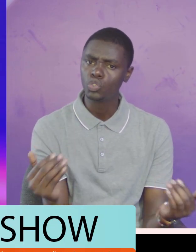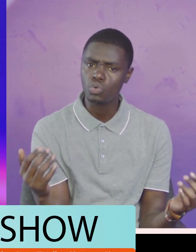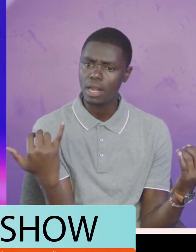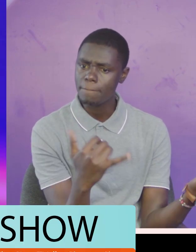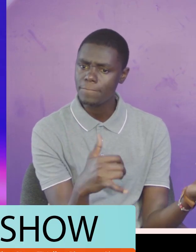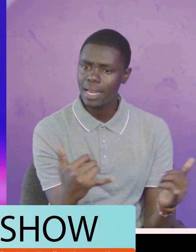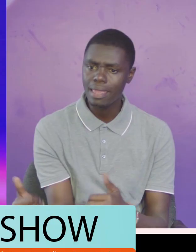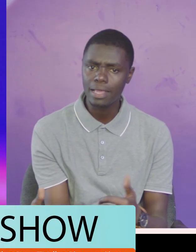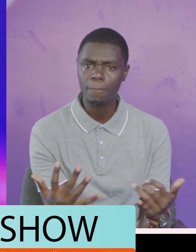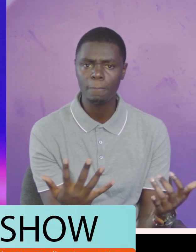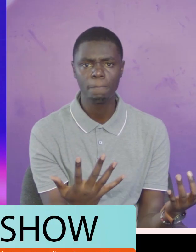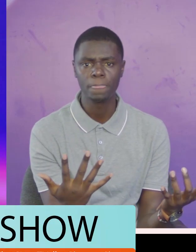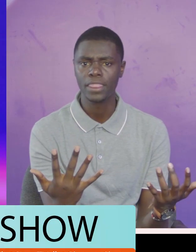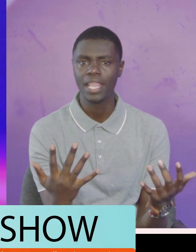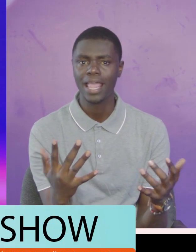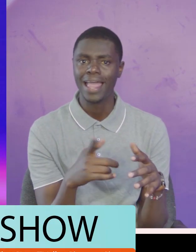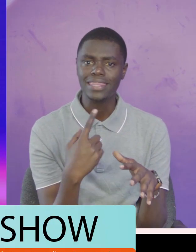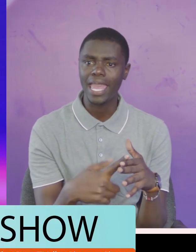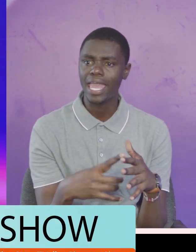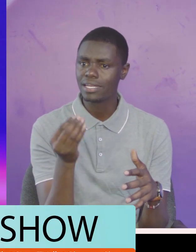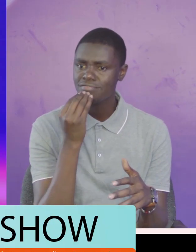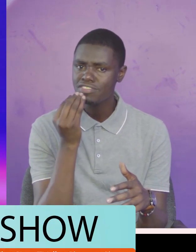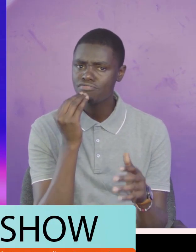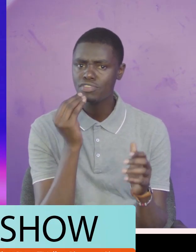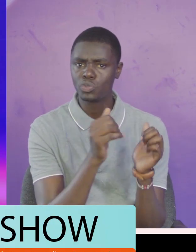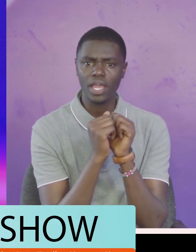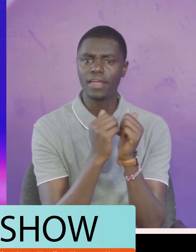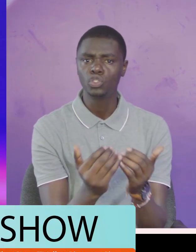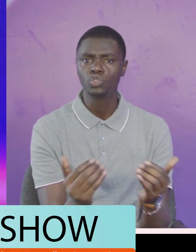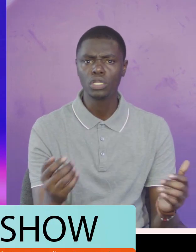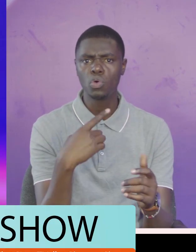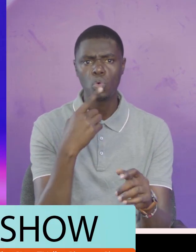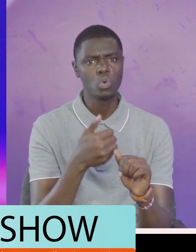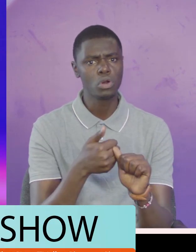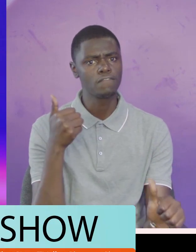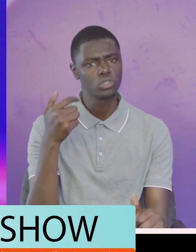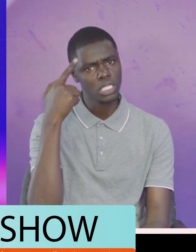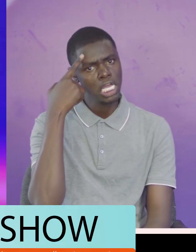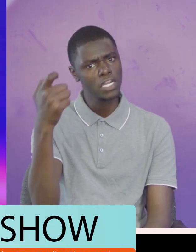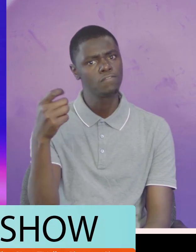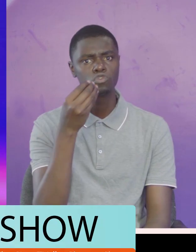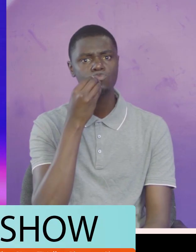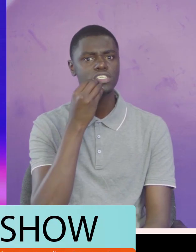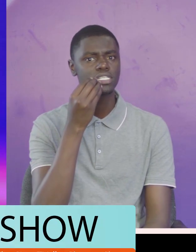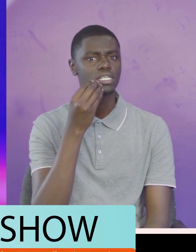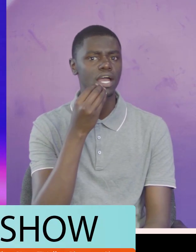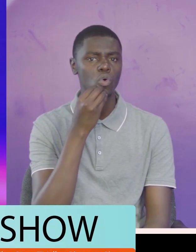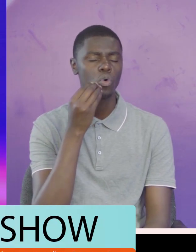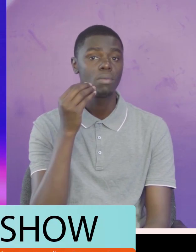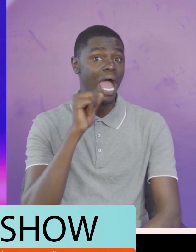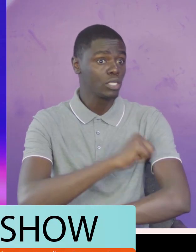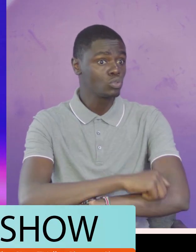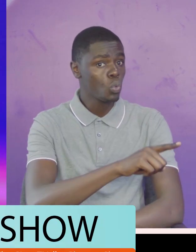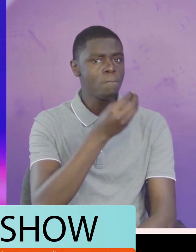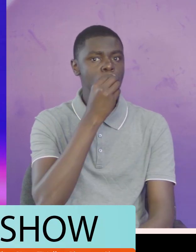little kids playing and them eating together. In fact, the kids who could refuse to eat at home, like my son, could eat